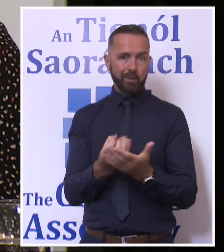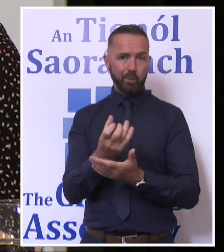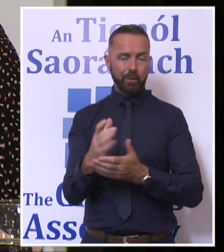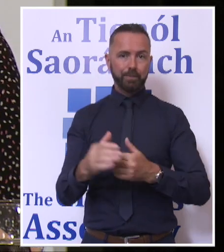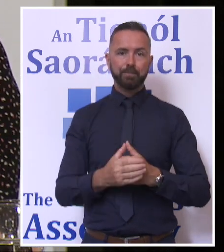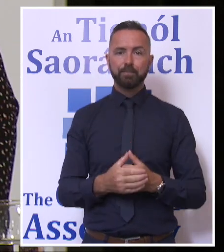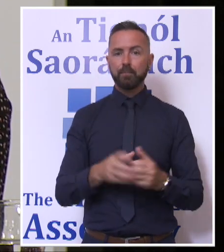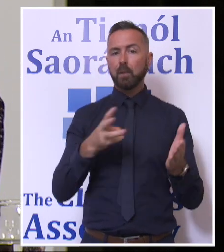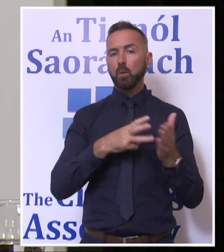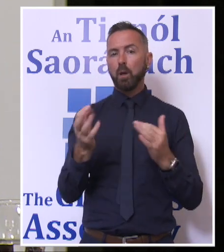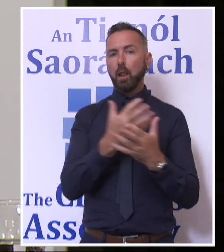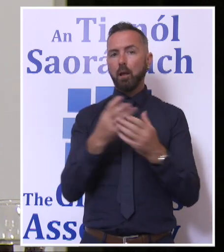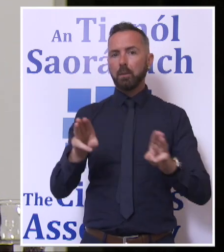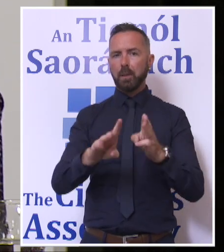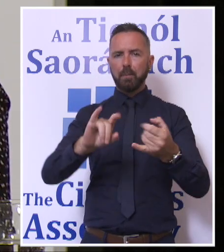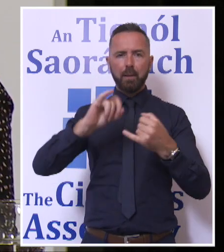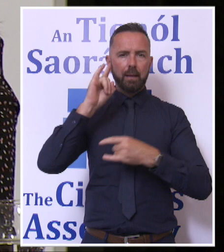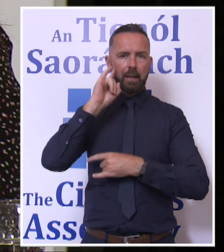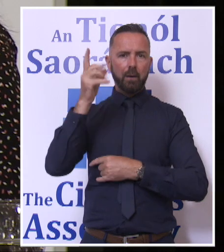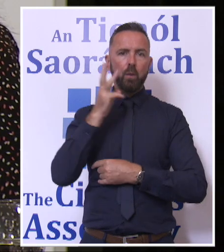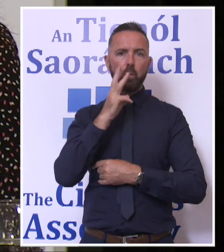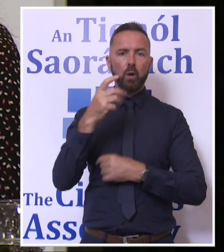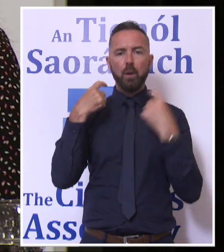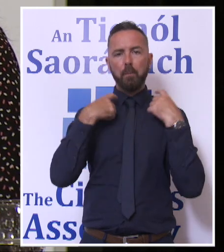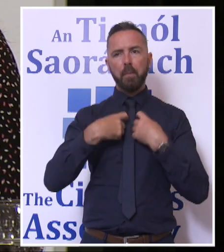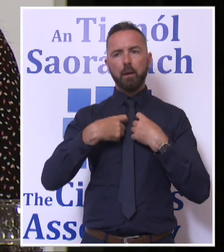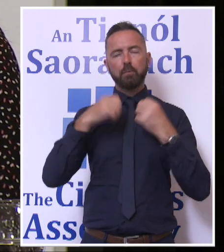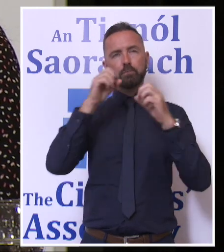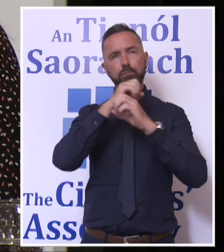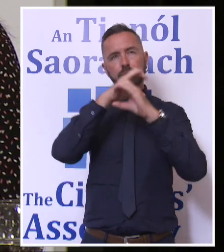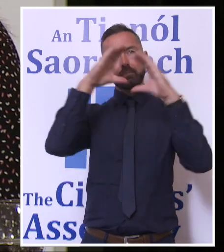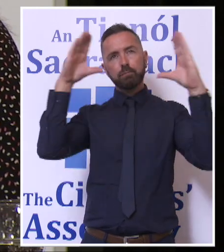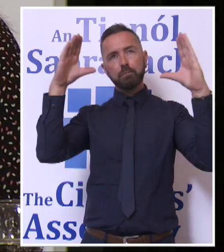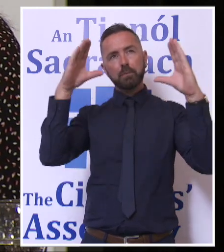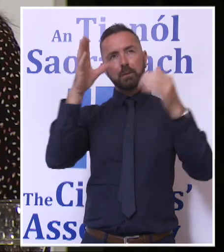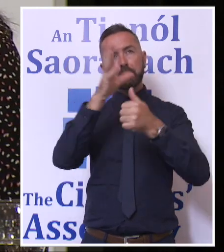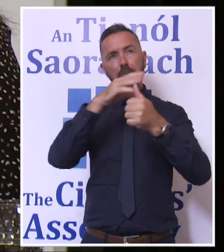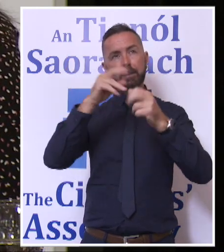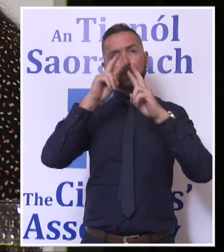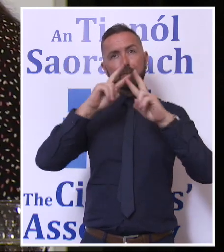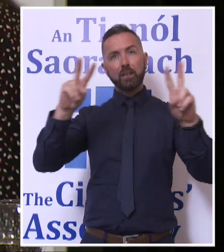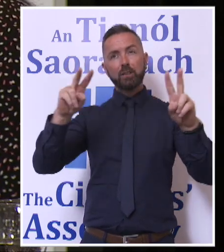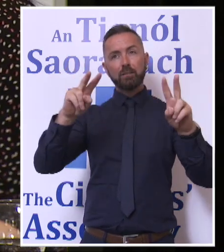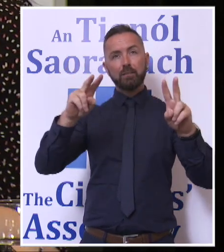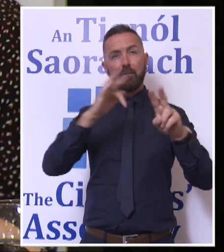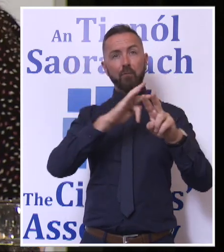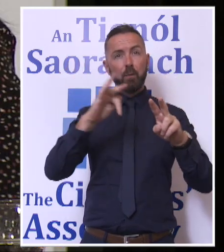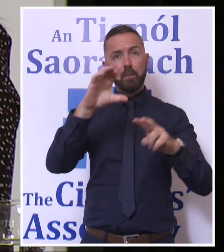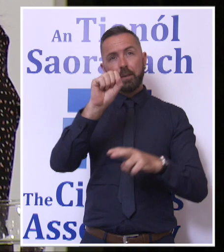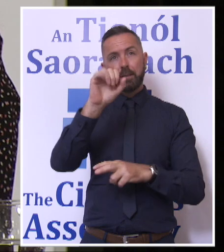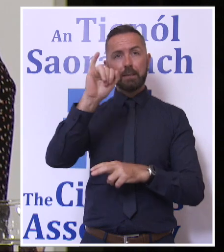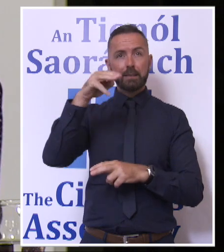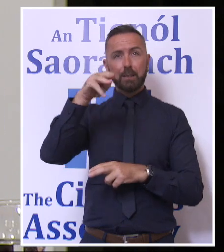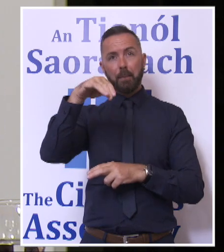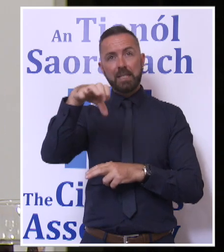When many people hear the word mayor, they might have a certain vision that springs to mind. Mayor Quimby is perhaps not the